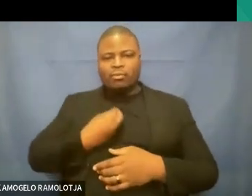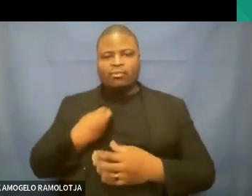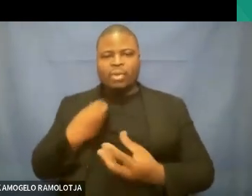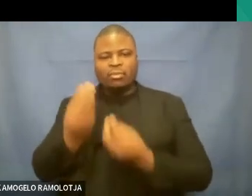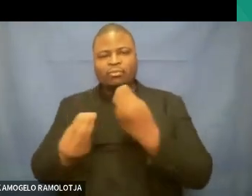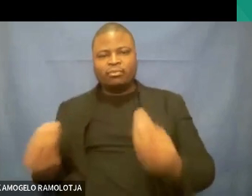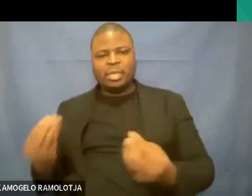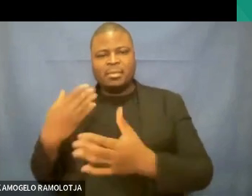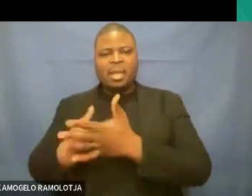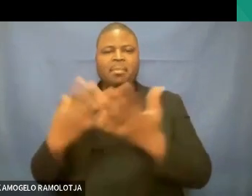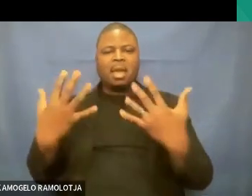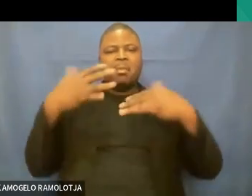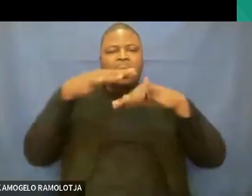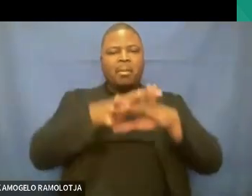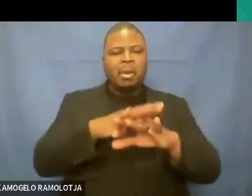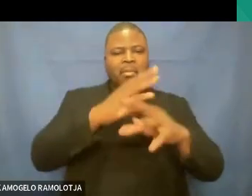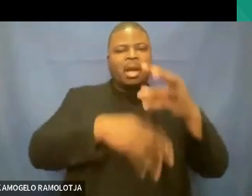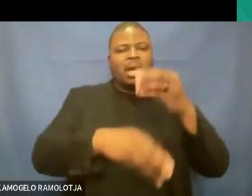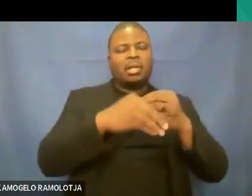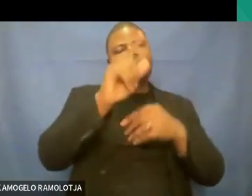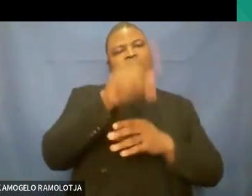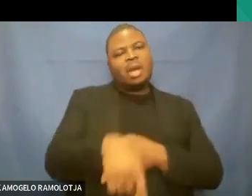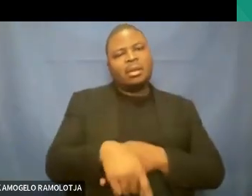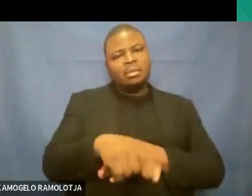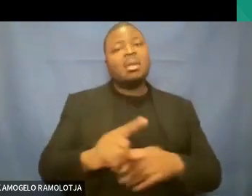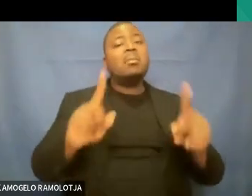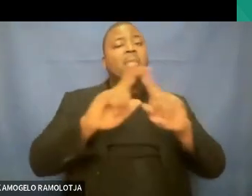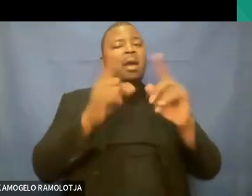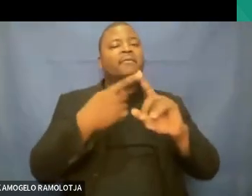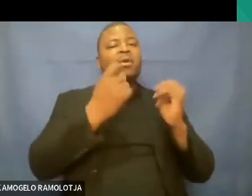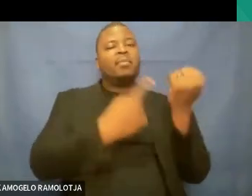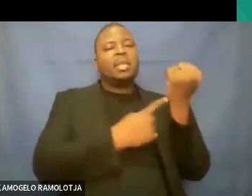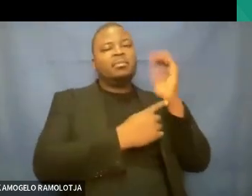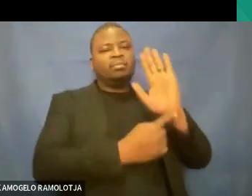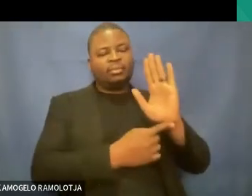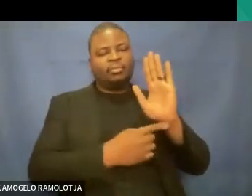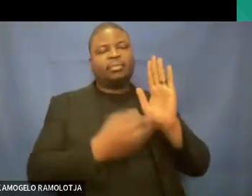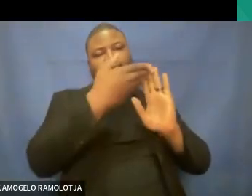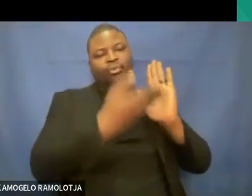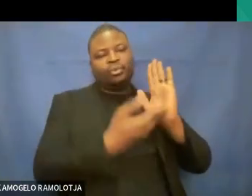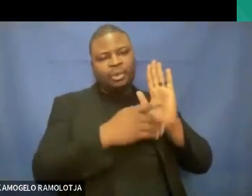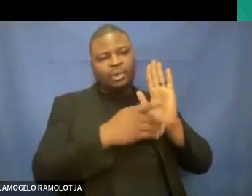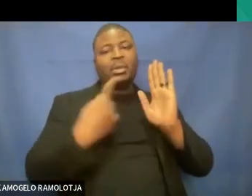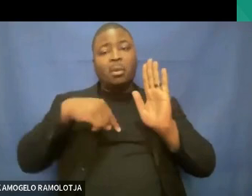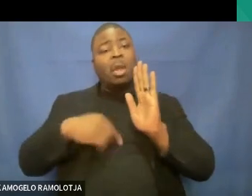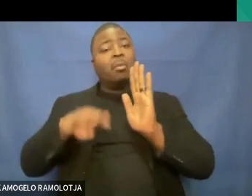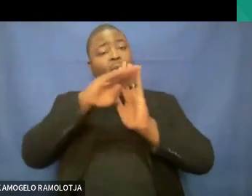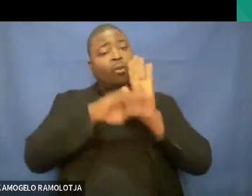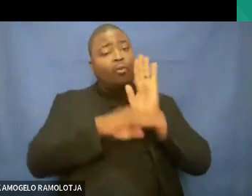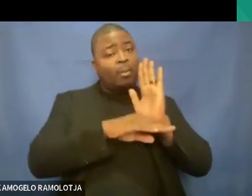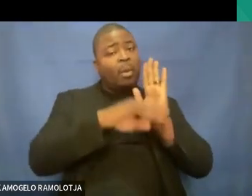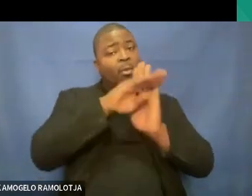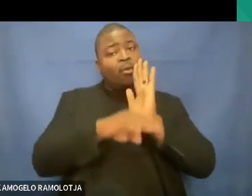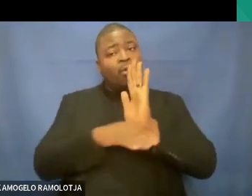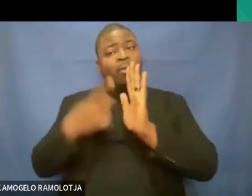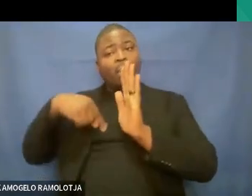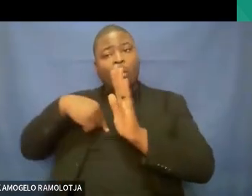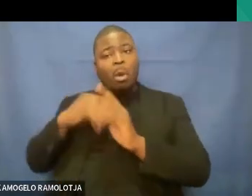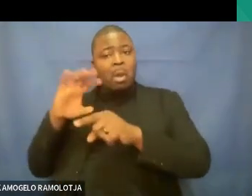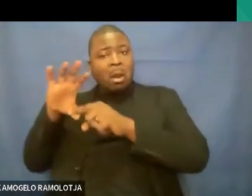this, in below slide, I'm trying to show you that some of the programs that we found were that they are, some of them